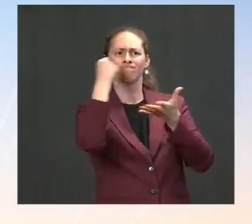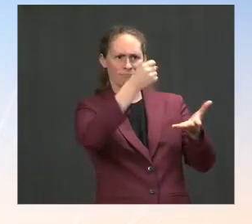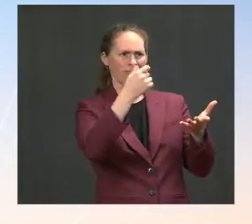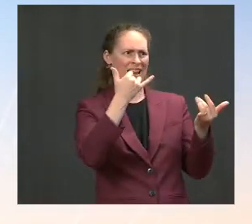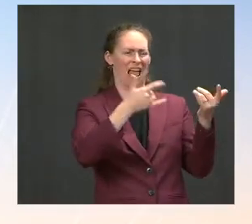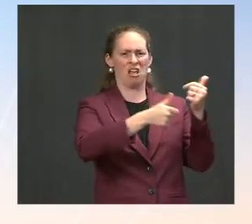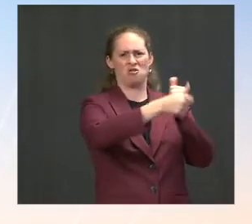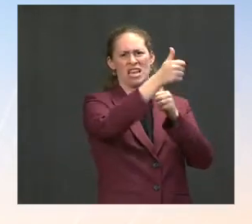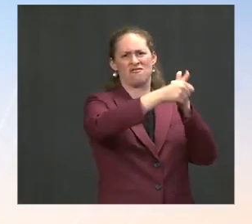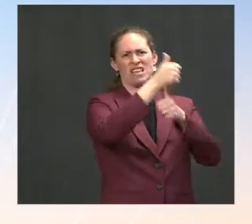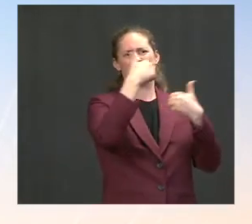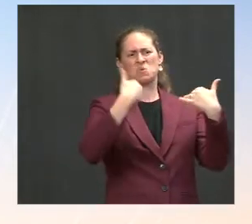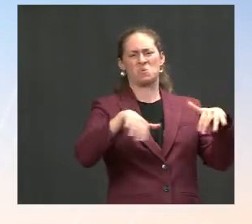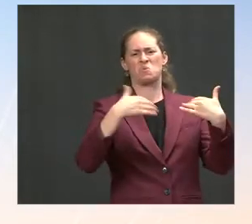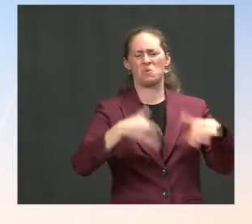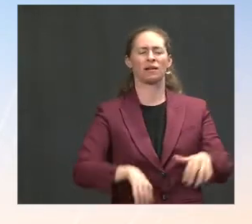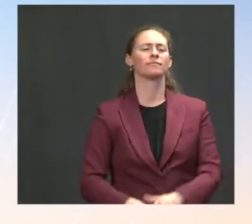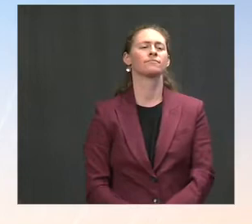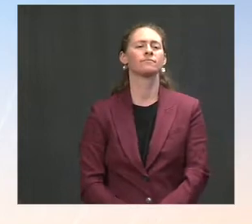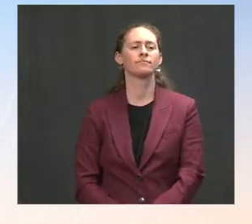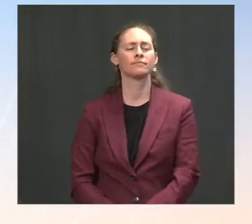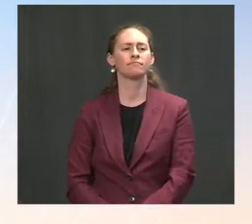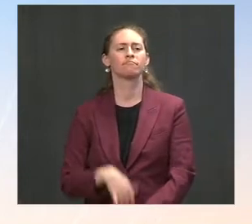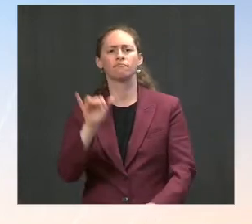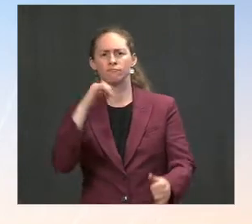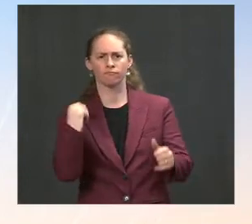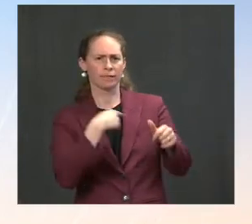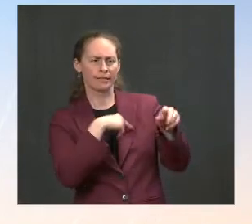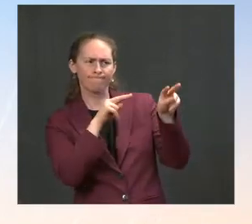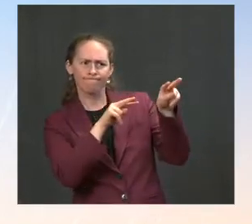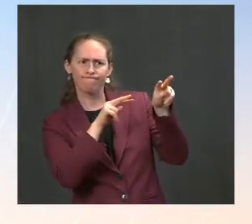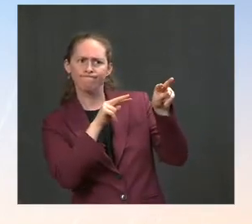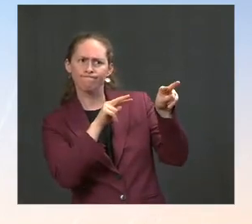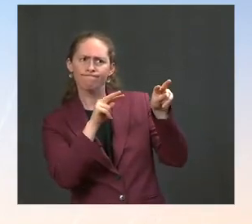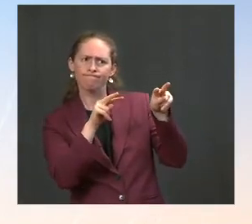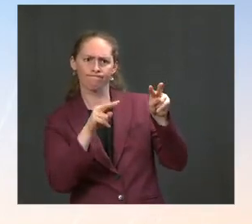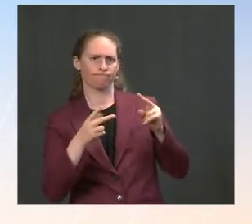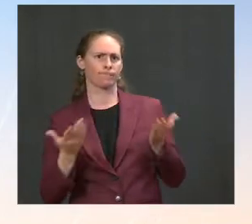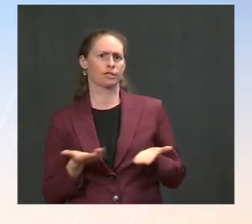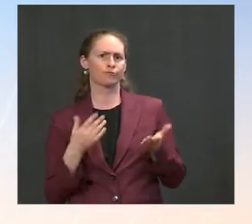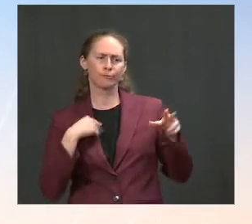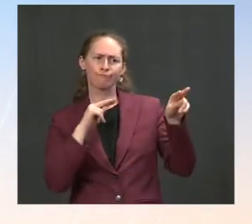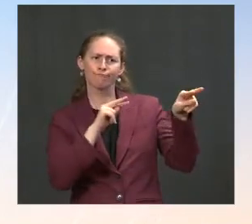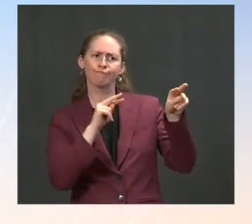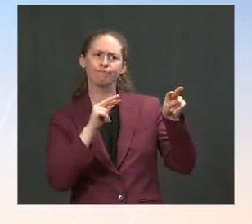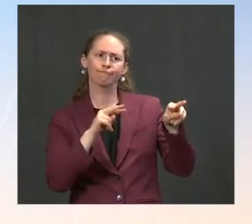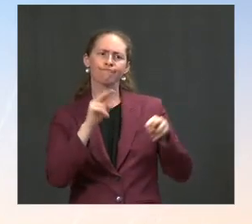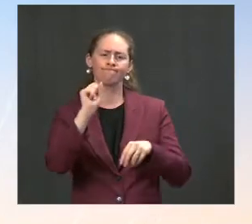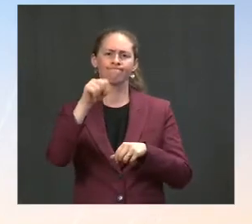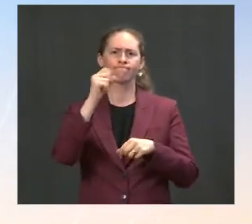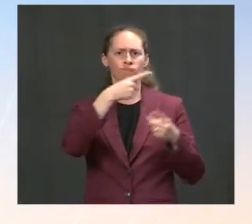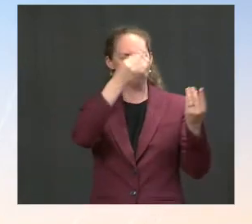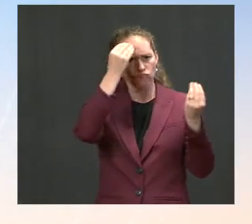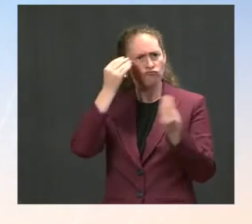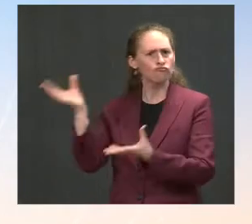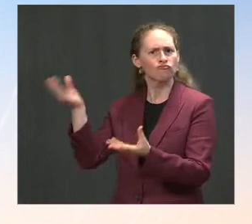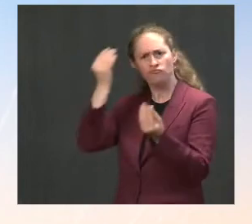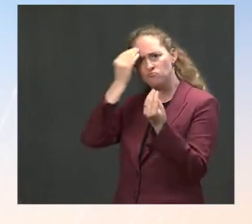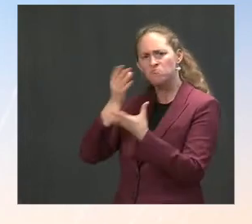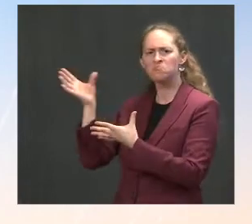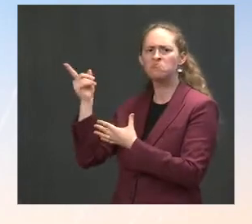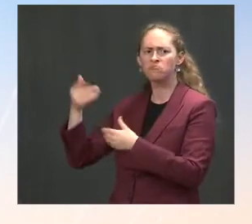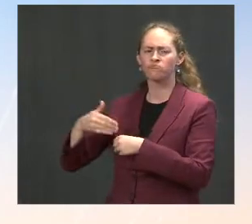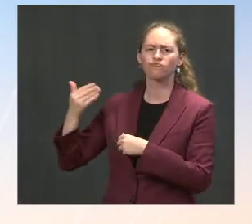And we are also continuing to monitor these fires from here. Again, the president receives regular updates, and he's quite focused on